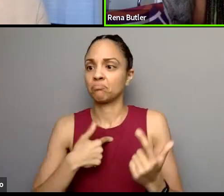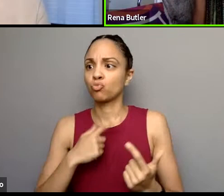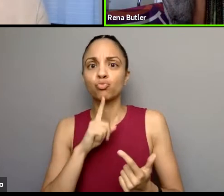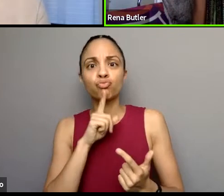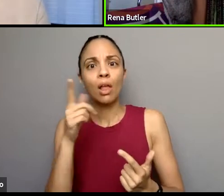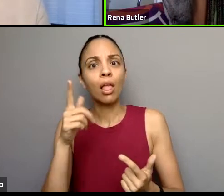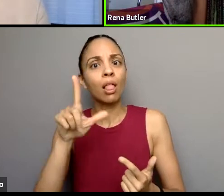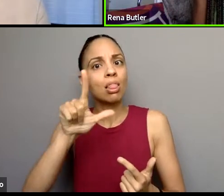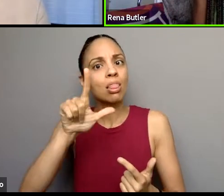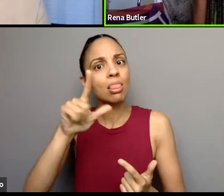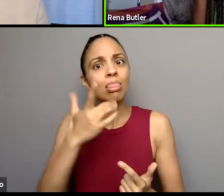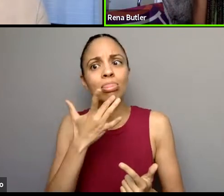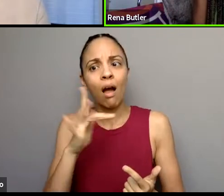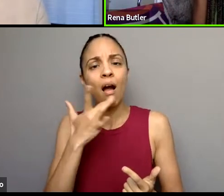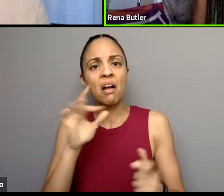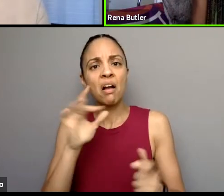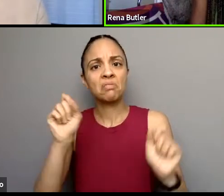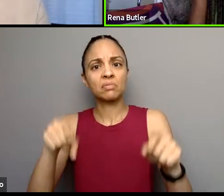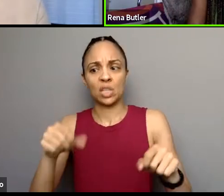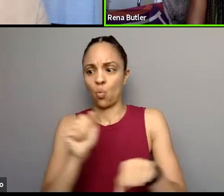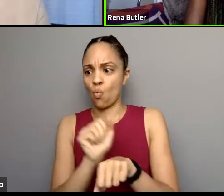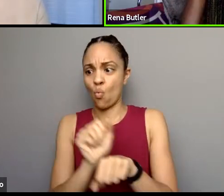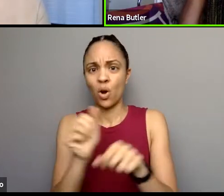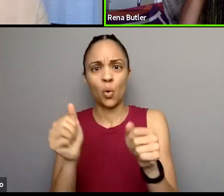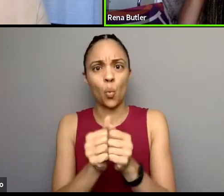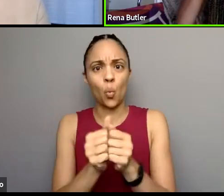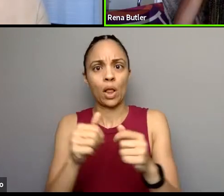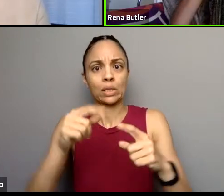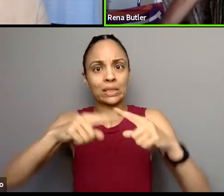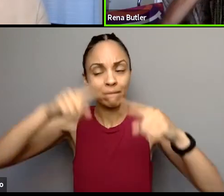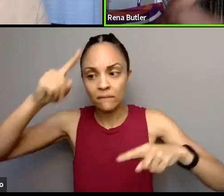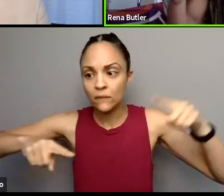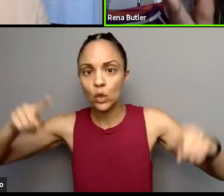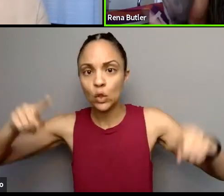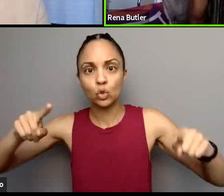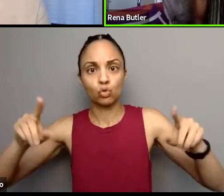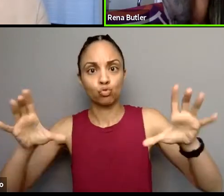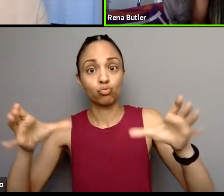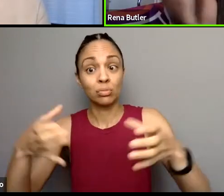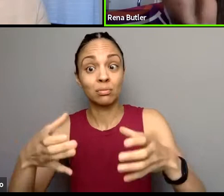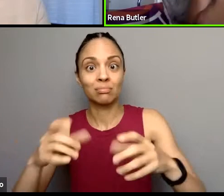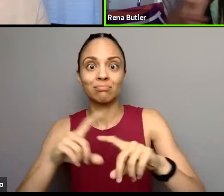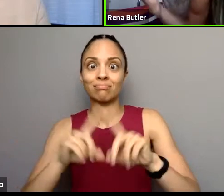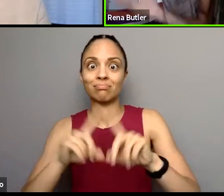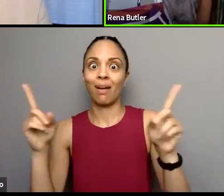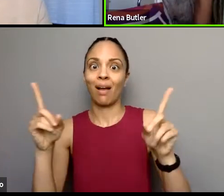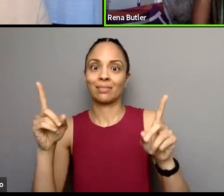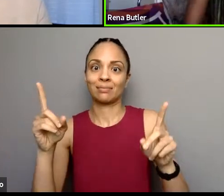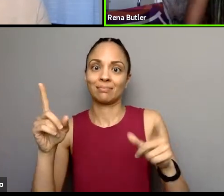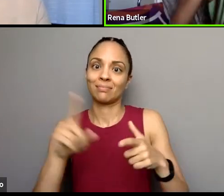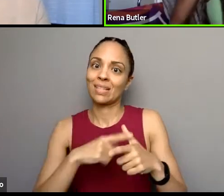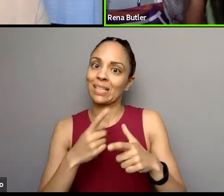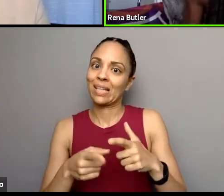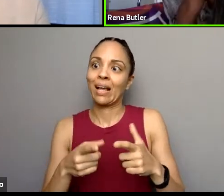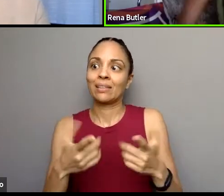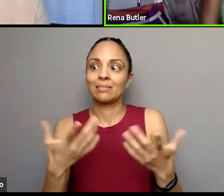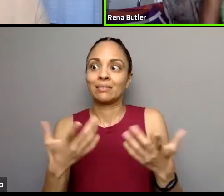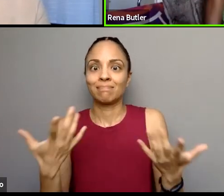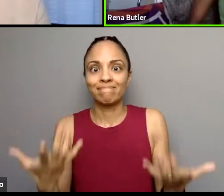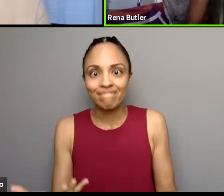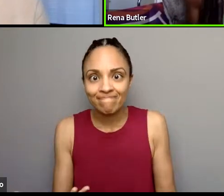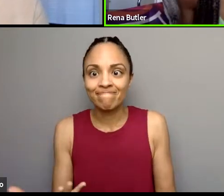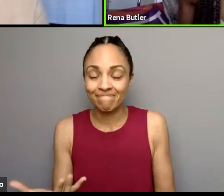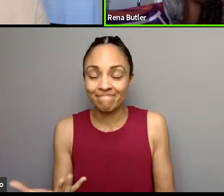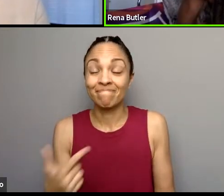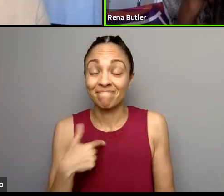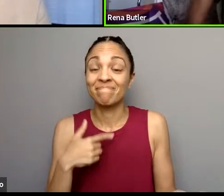openness. But going to a space like that was incredibly jarring. And thank God, you know, now they've got Linda Denise